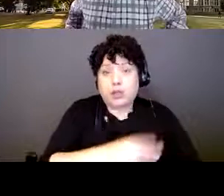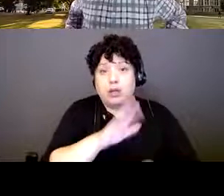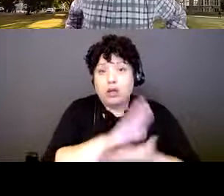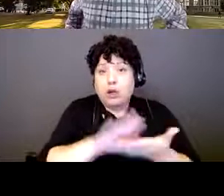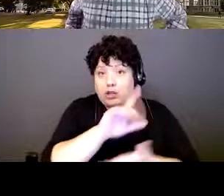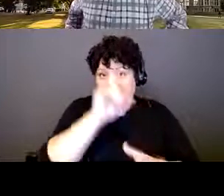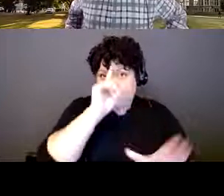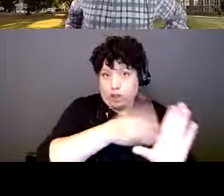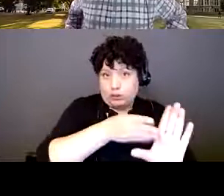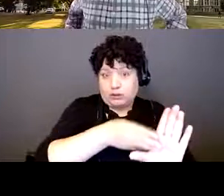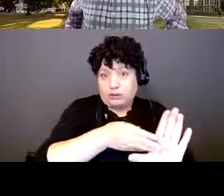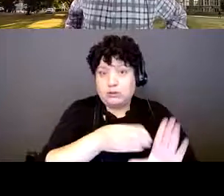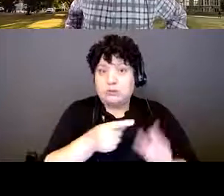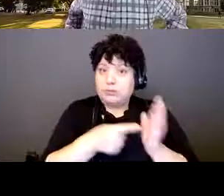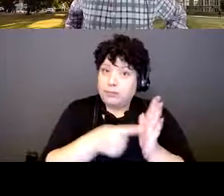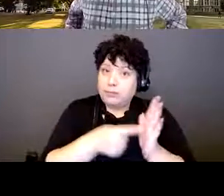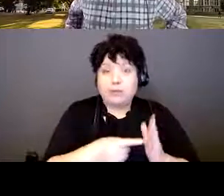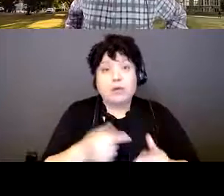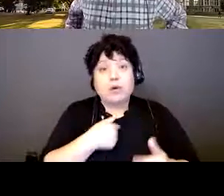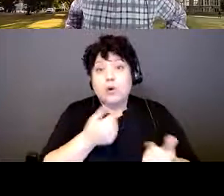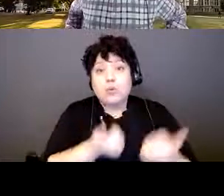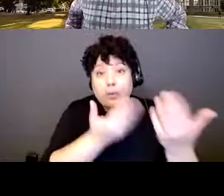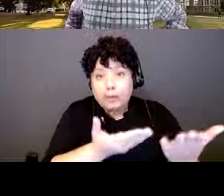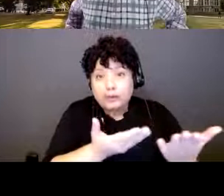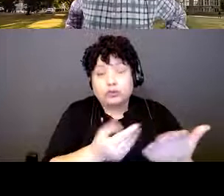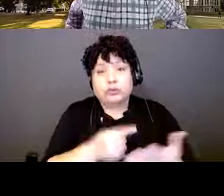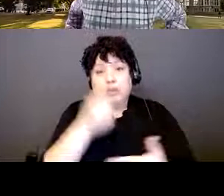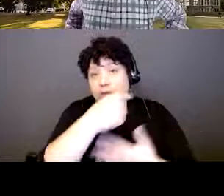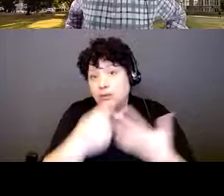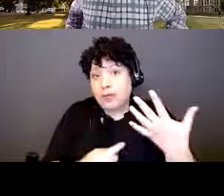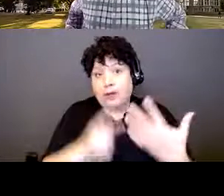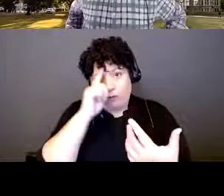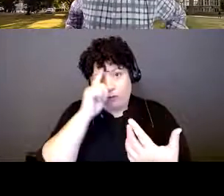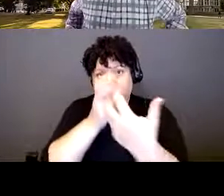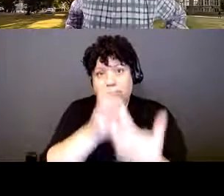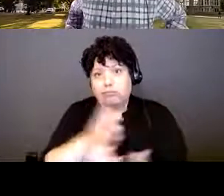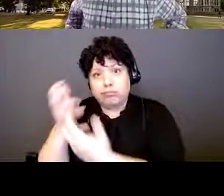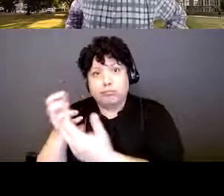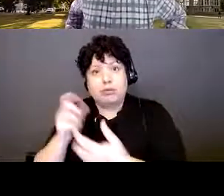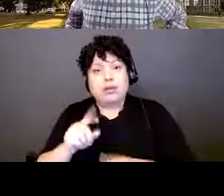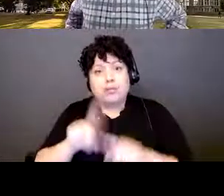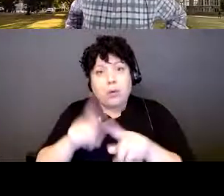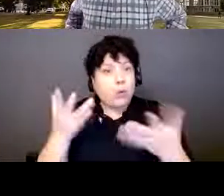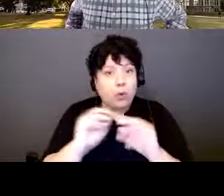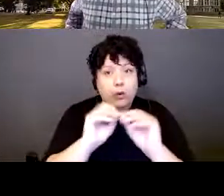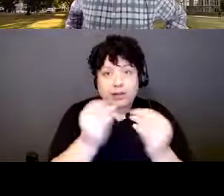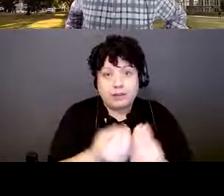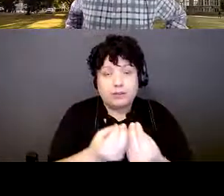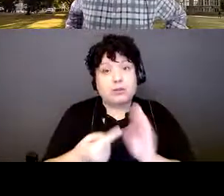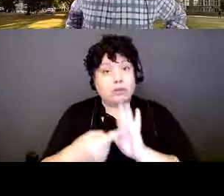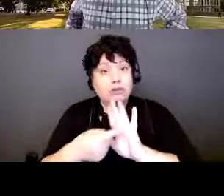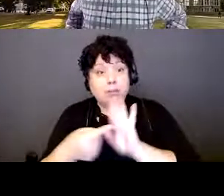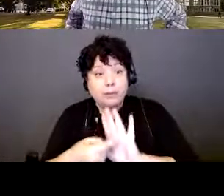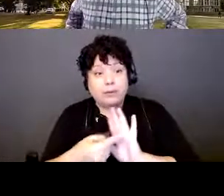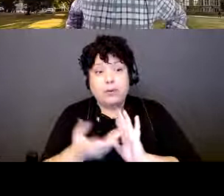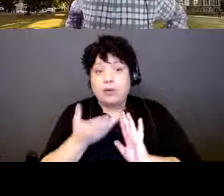Psychologists. So recommendations are geared to different organizations. So I just want to give you examples. These are a couple